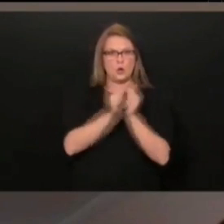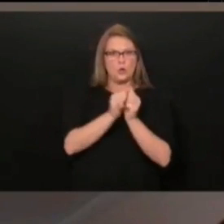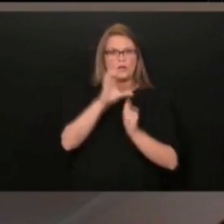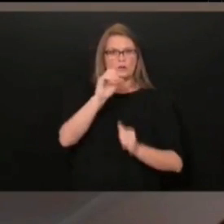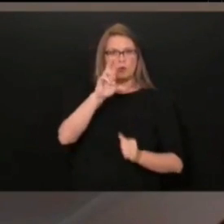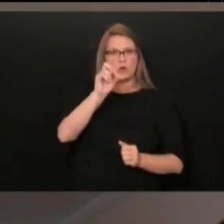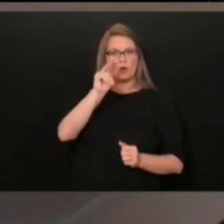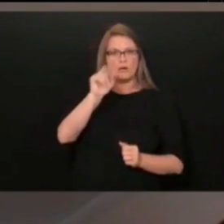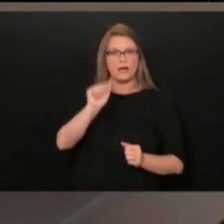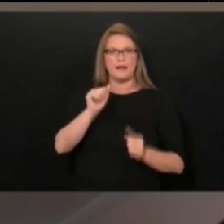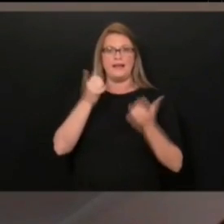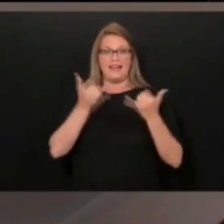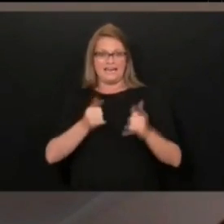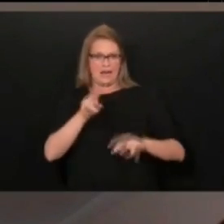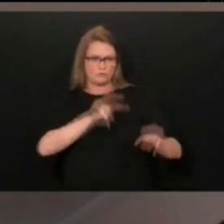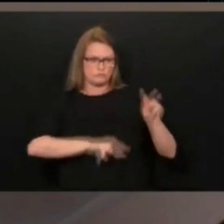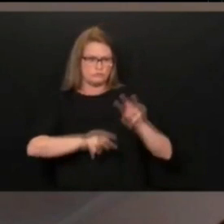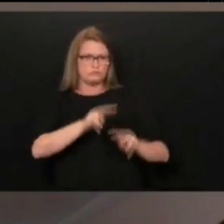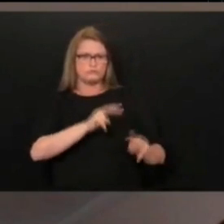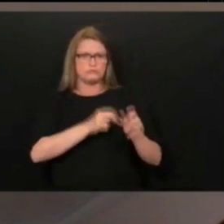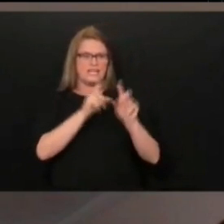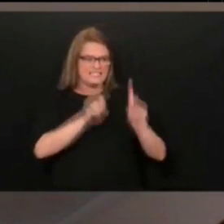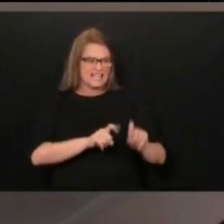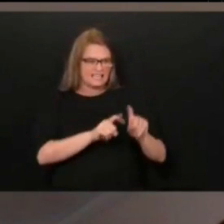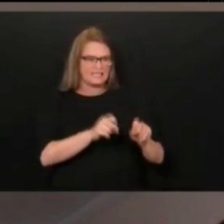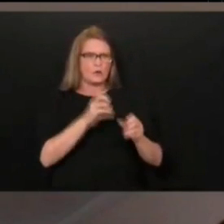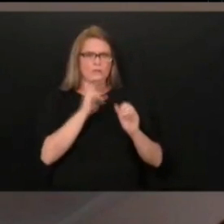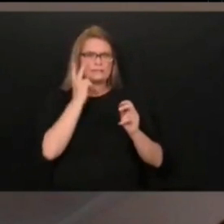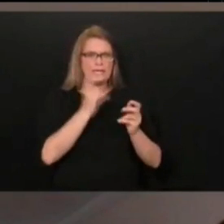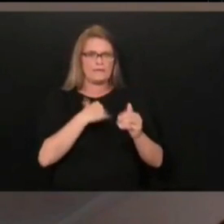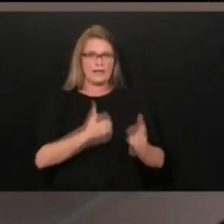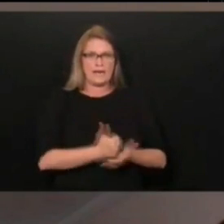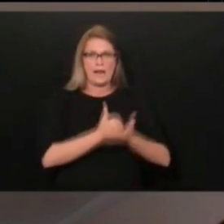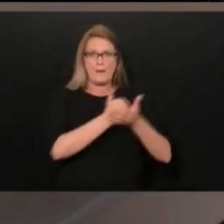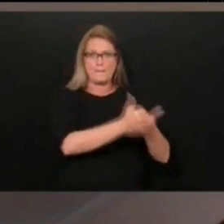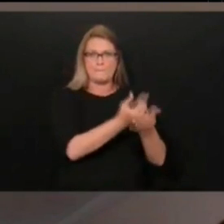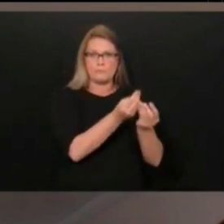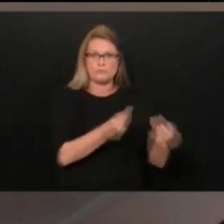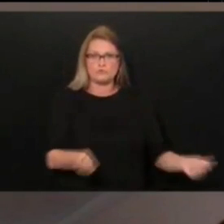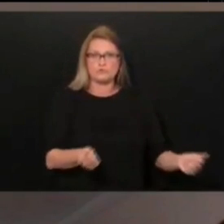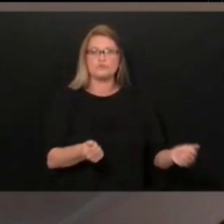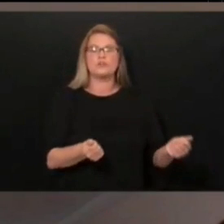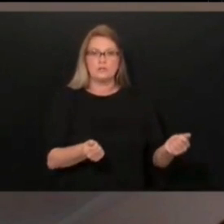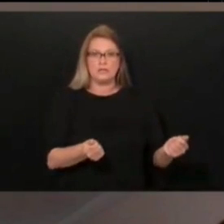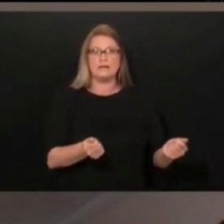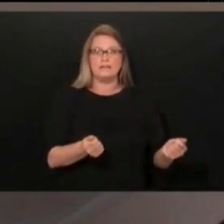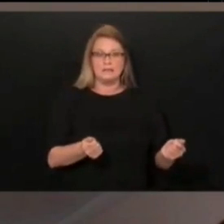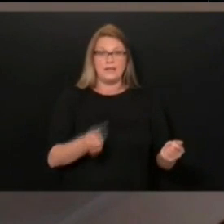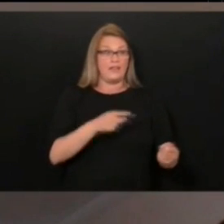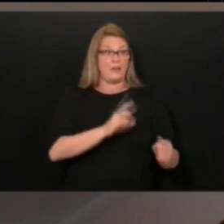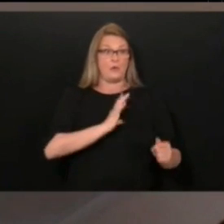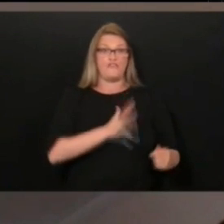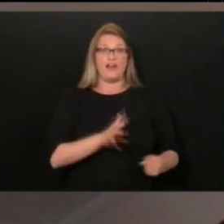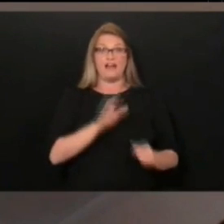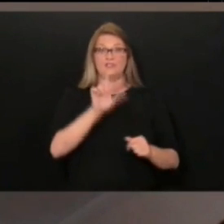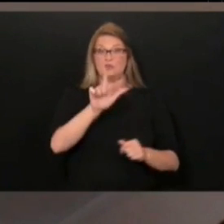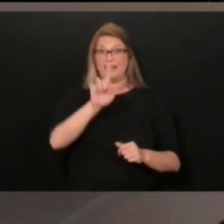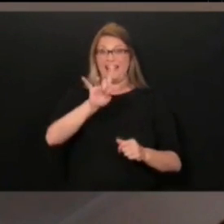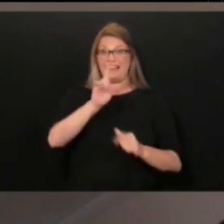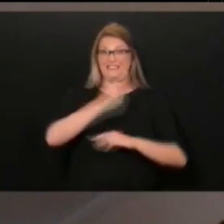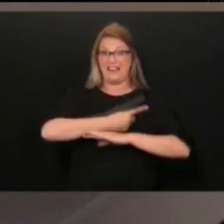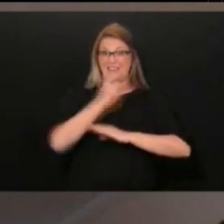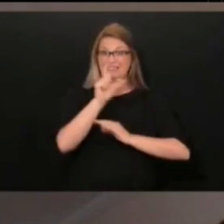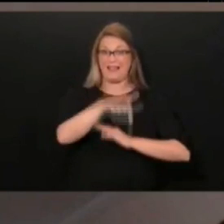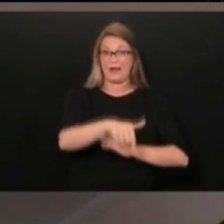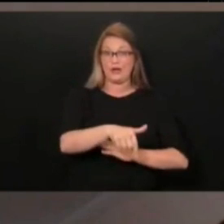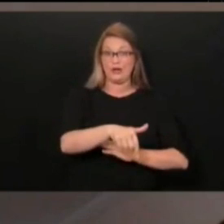coronavirus. And that's a very close connection with people. And they were fined 28 days later. And so that gives